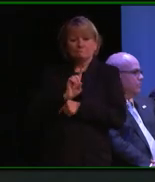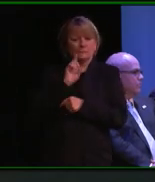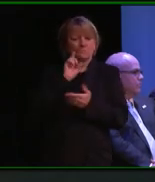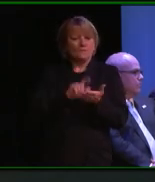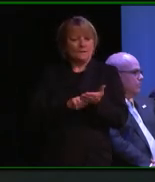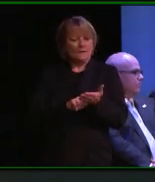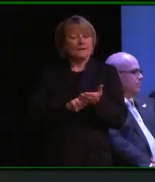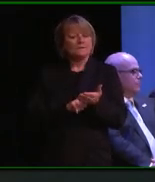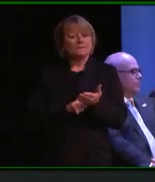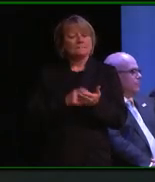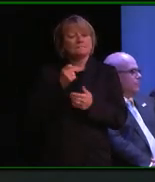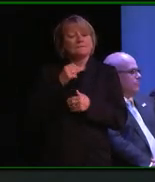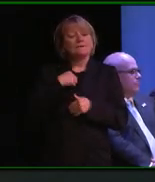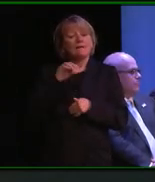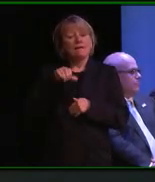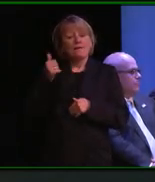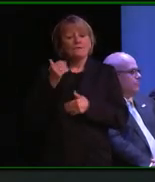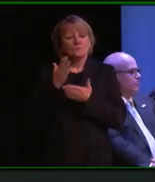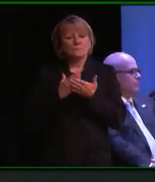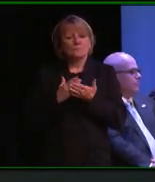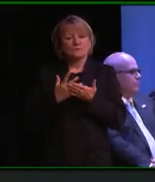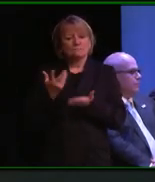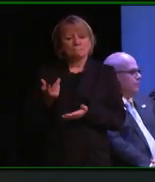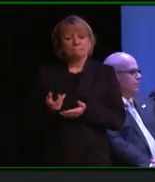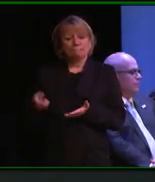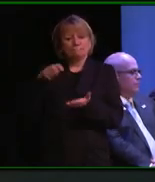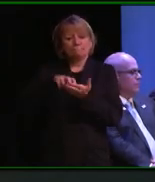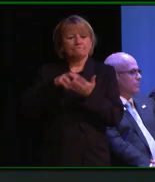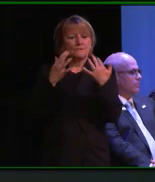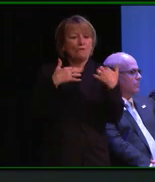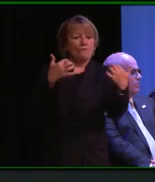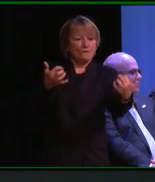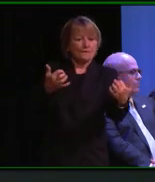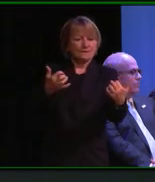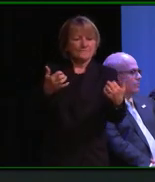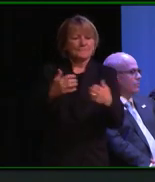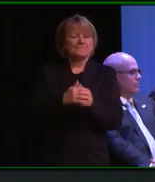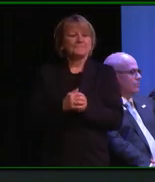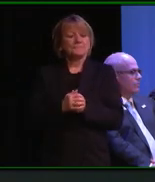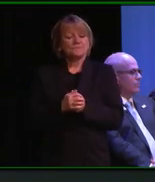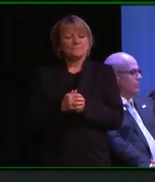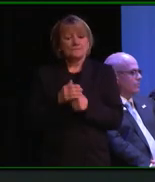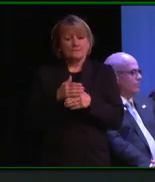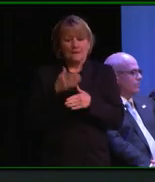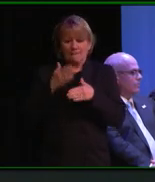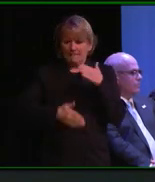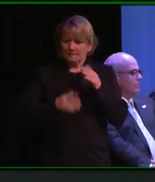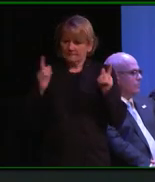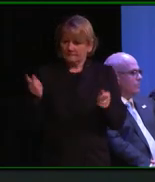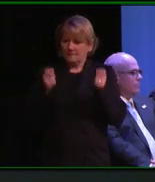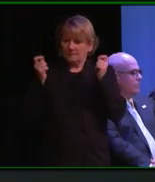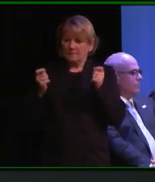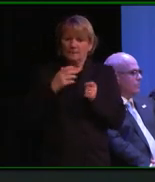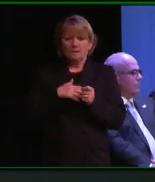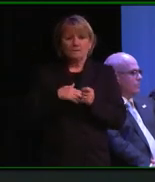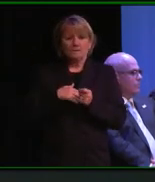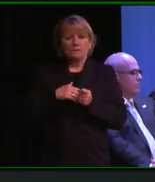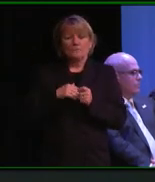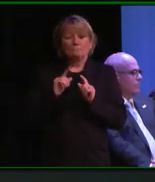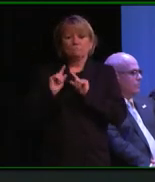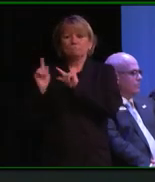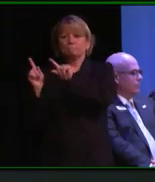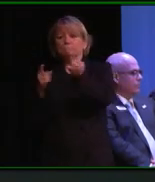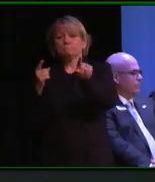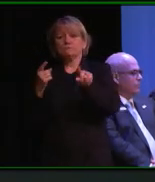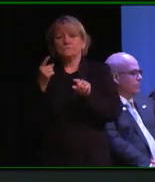recognized, while others will be standing at their seats. Once the ceremony ends, please pick up all your awards in the lobby where